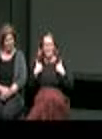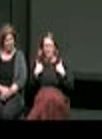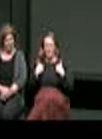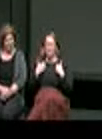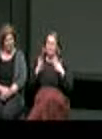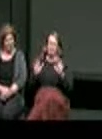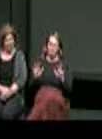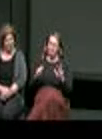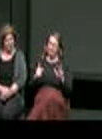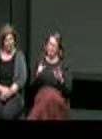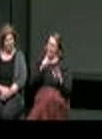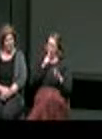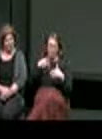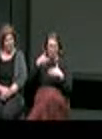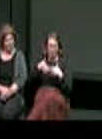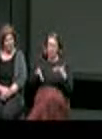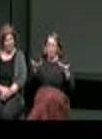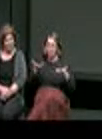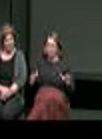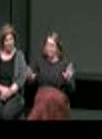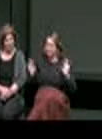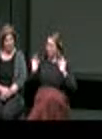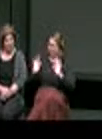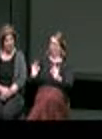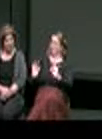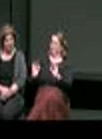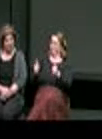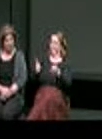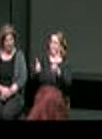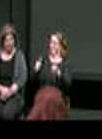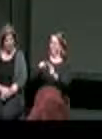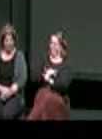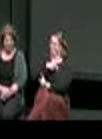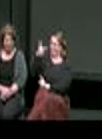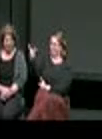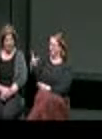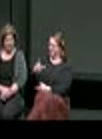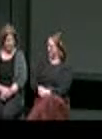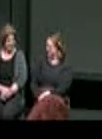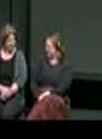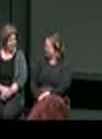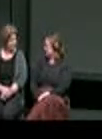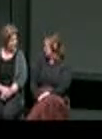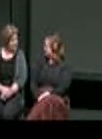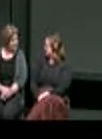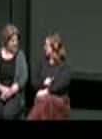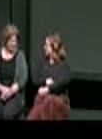I am done. Boom. You're up.